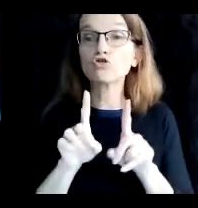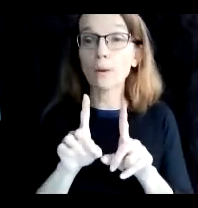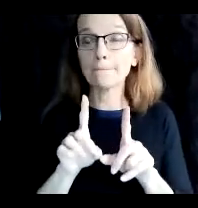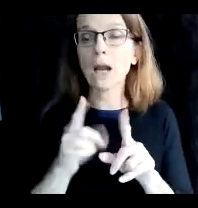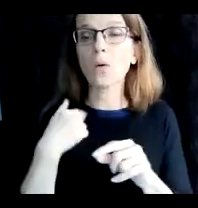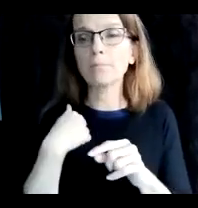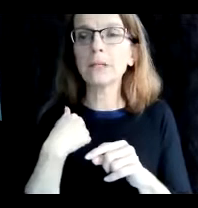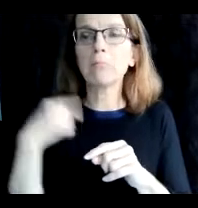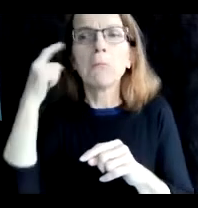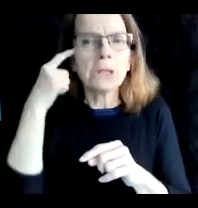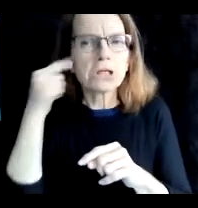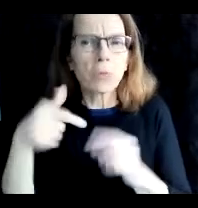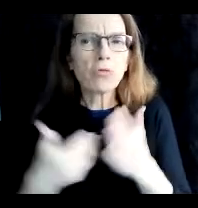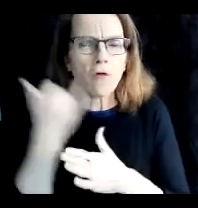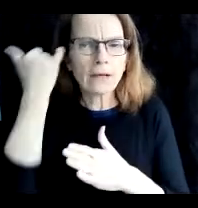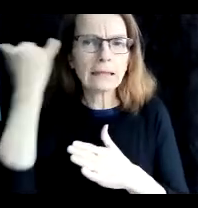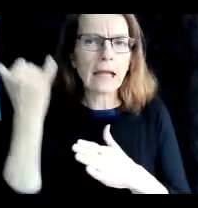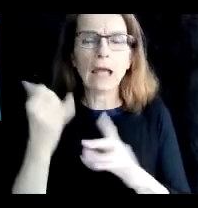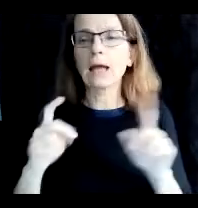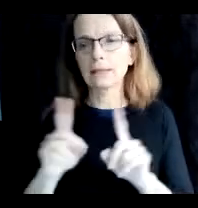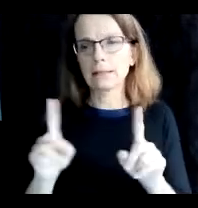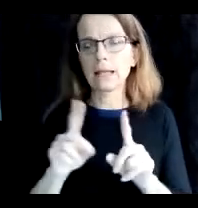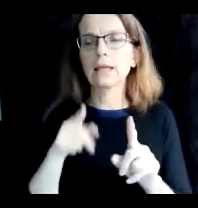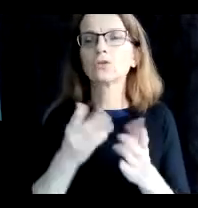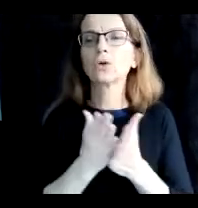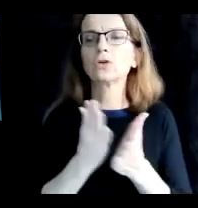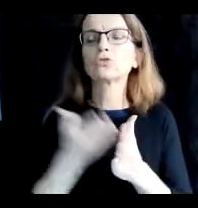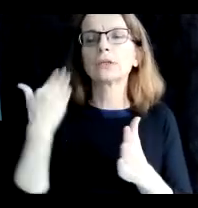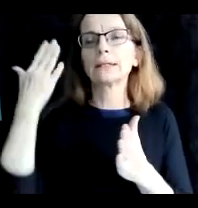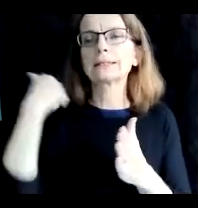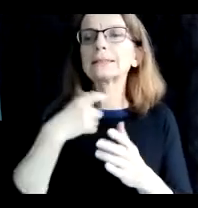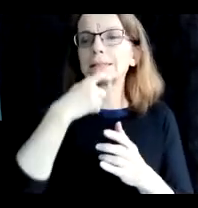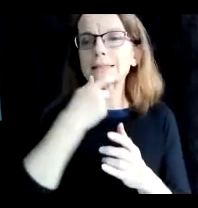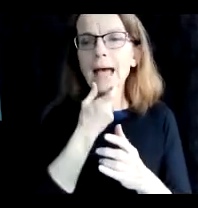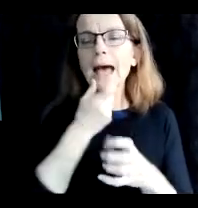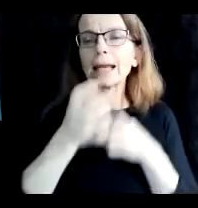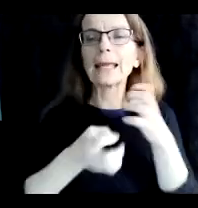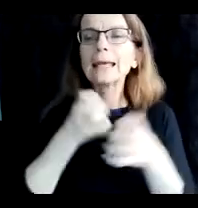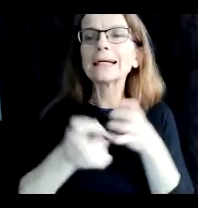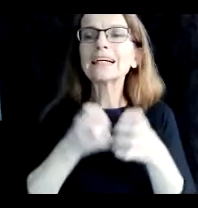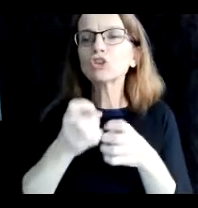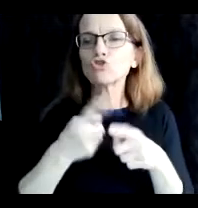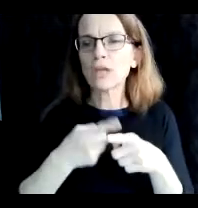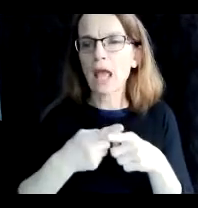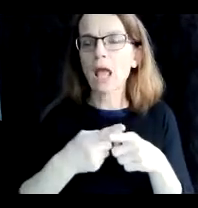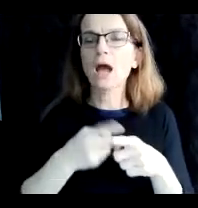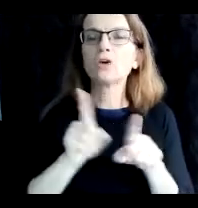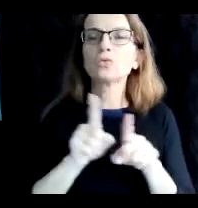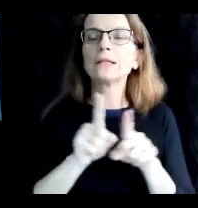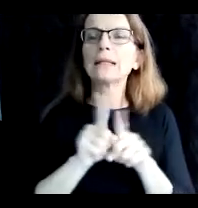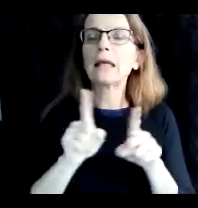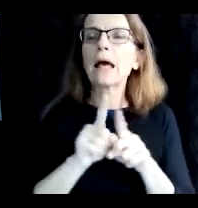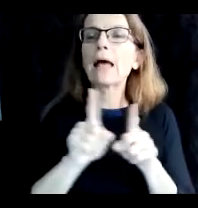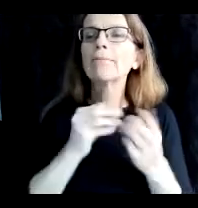Greece. Then we talk very much about the birth of the human rights in the Declaration of the Rights of Man and of the